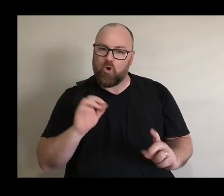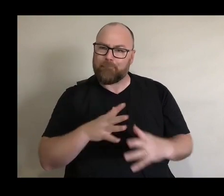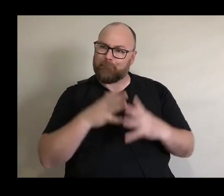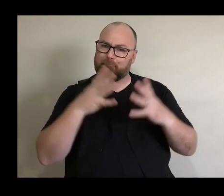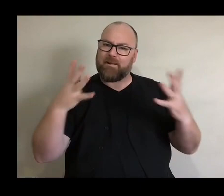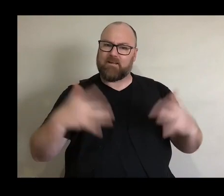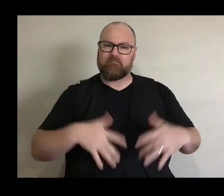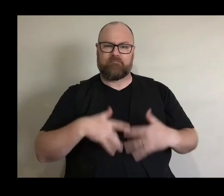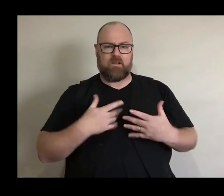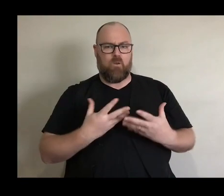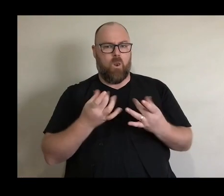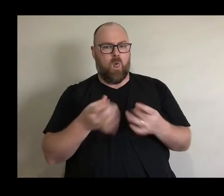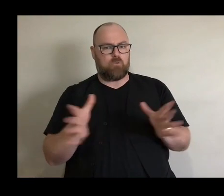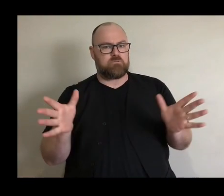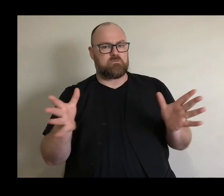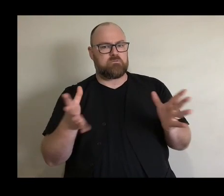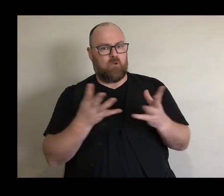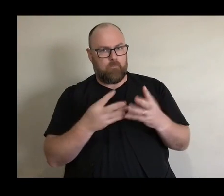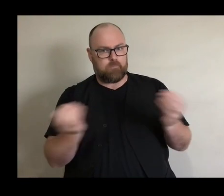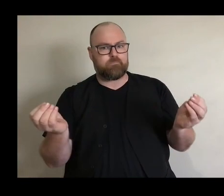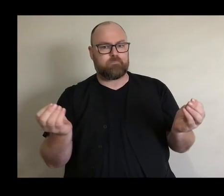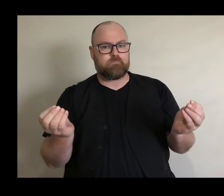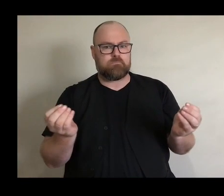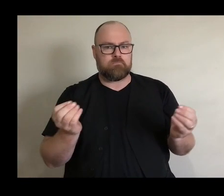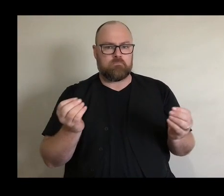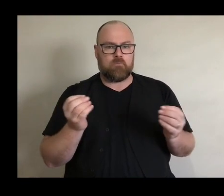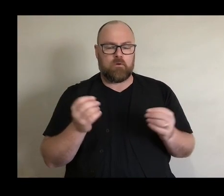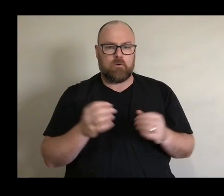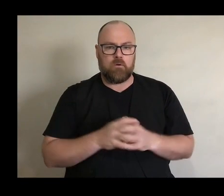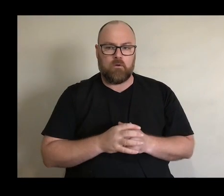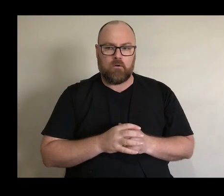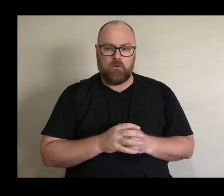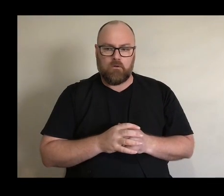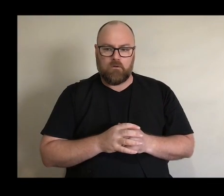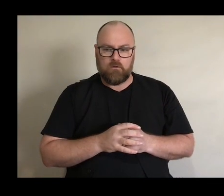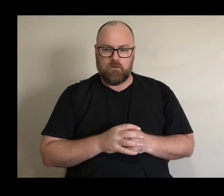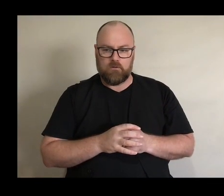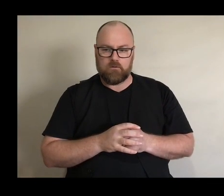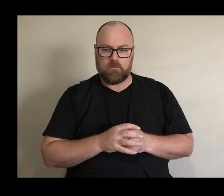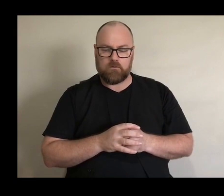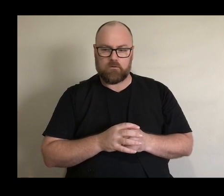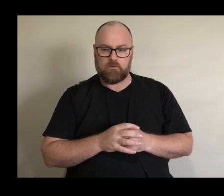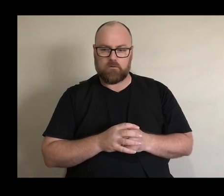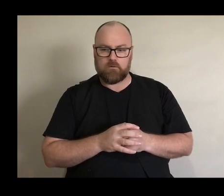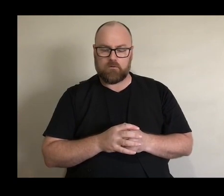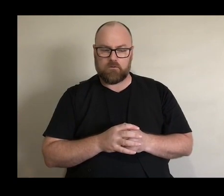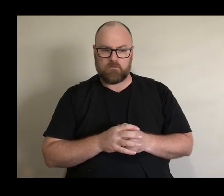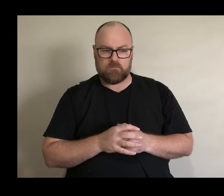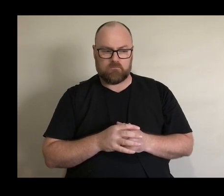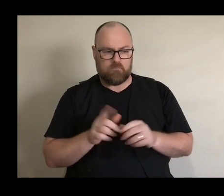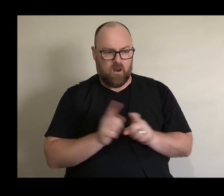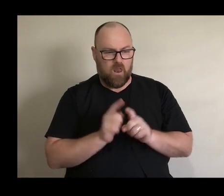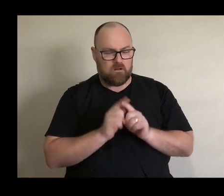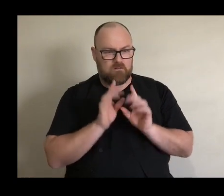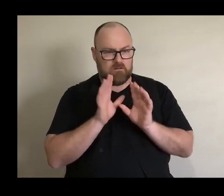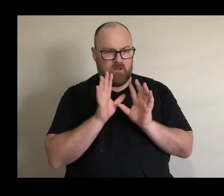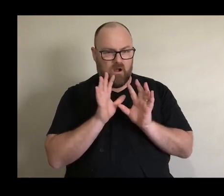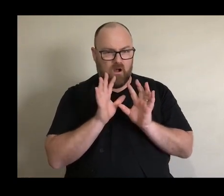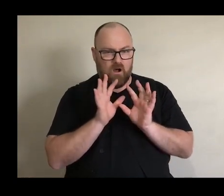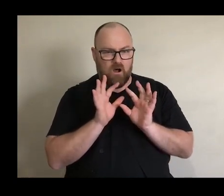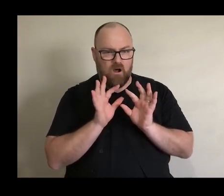loss and a profound sense of absence and silence. One of the kind of